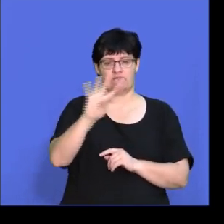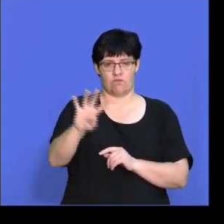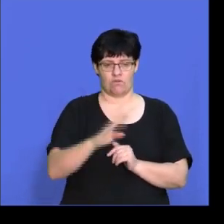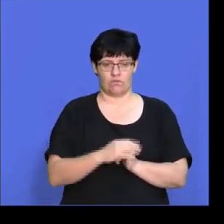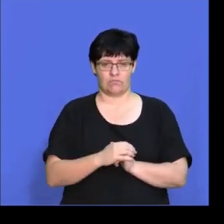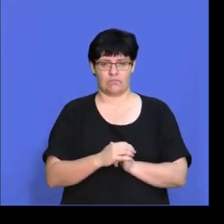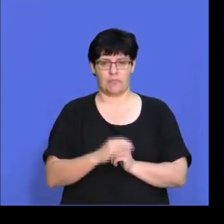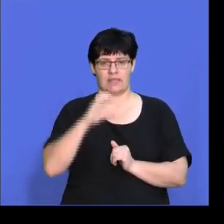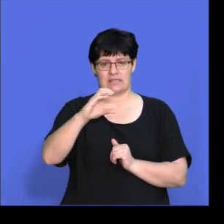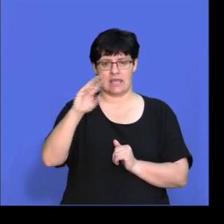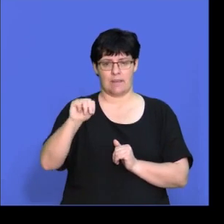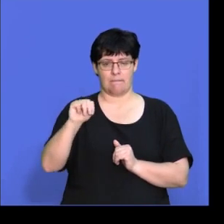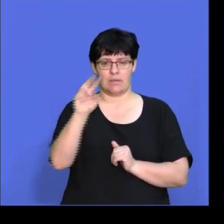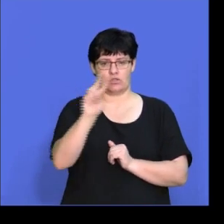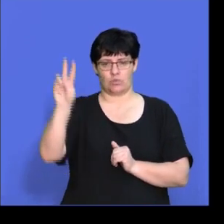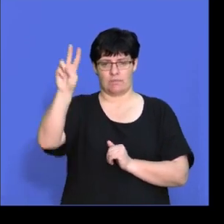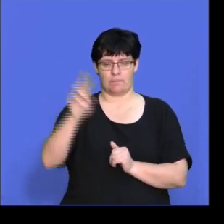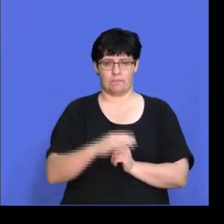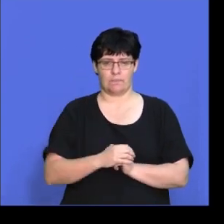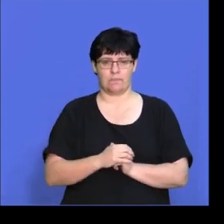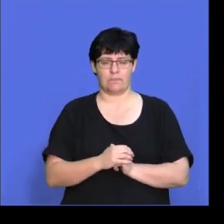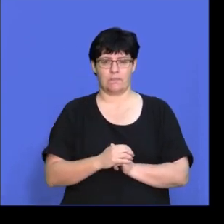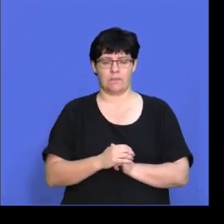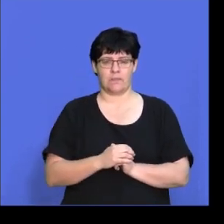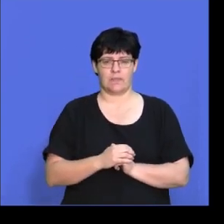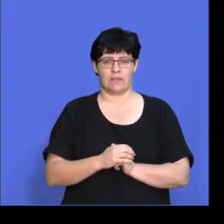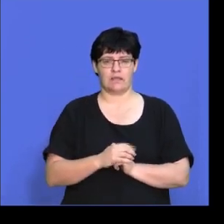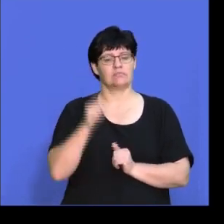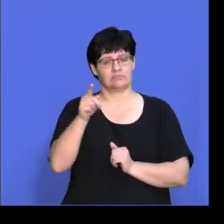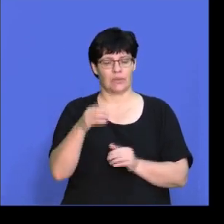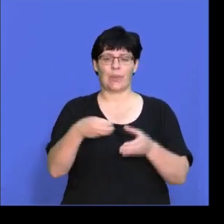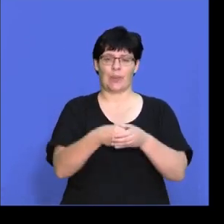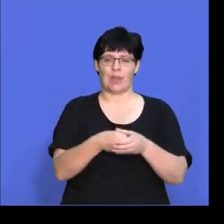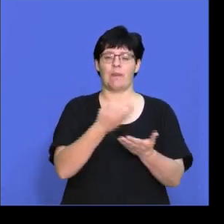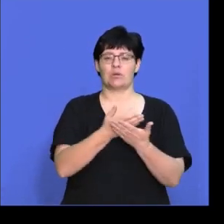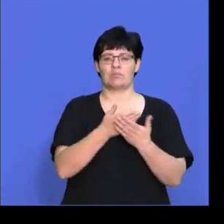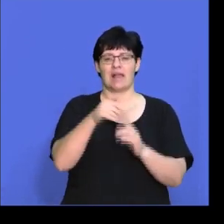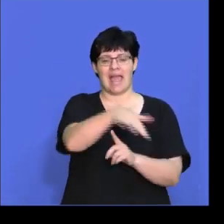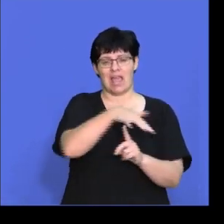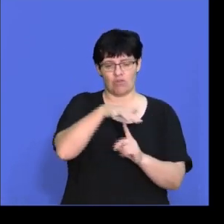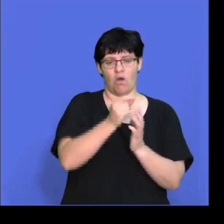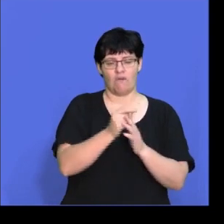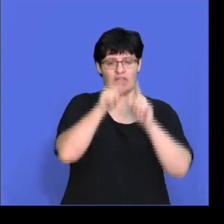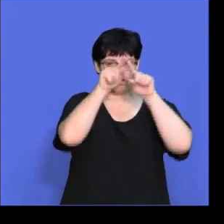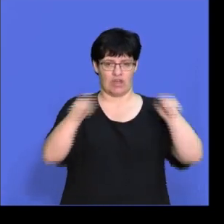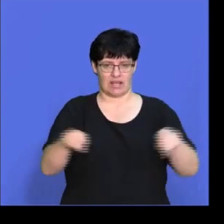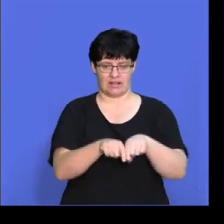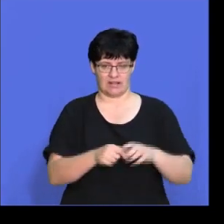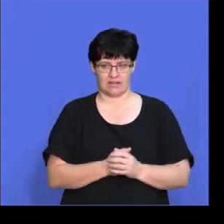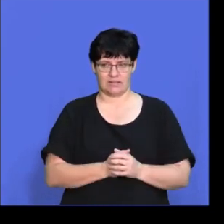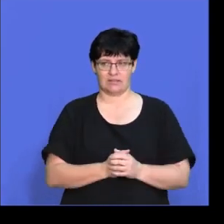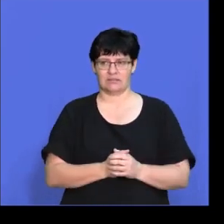gives 24 centimeters squared. And that is the smallest possible area of the